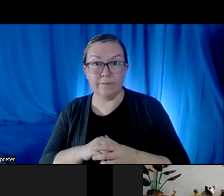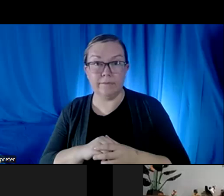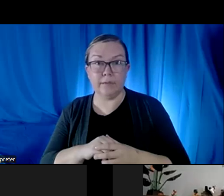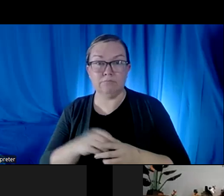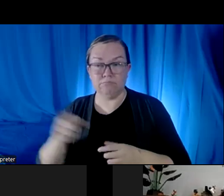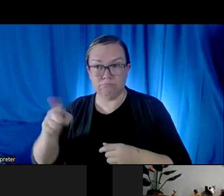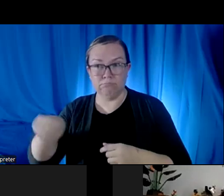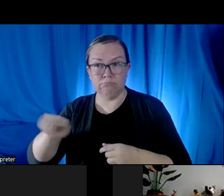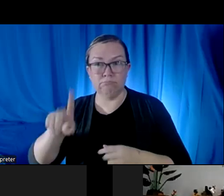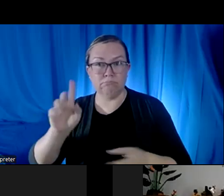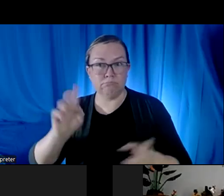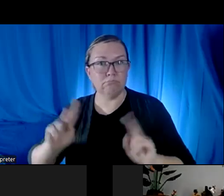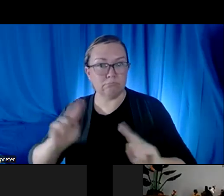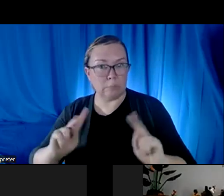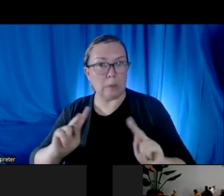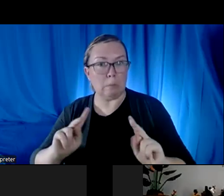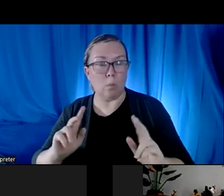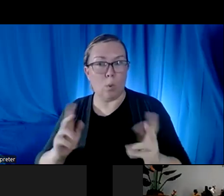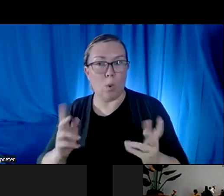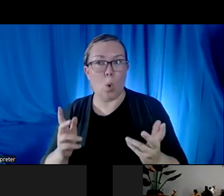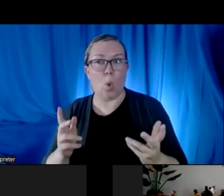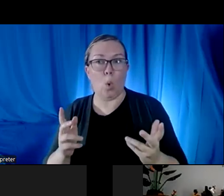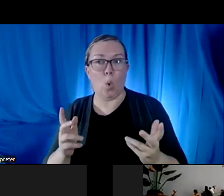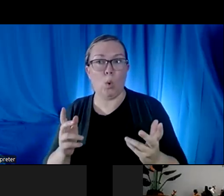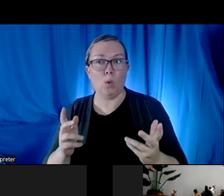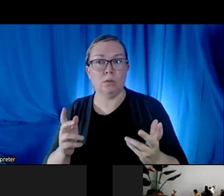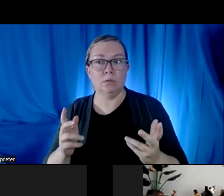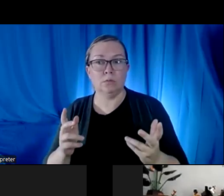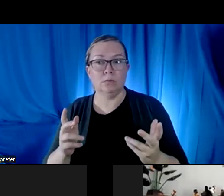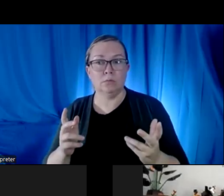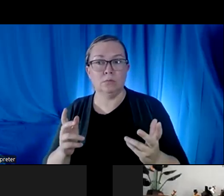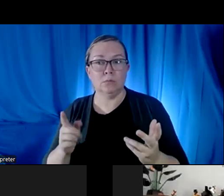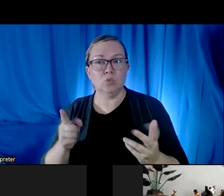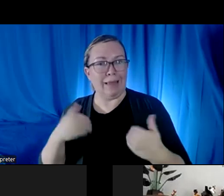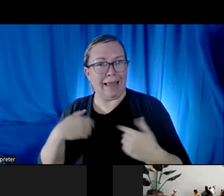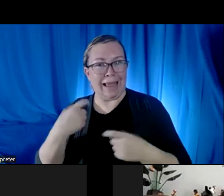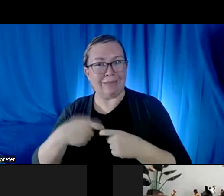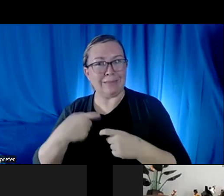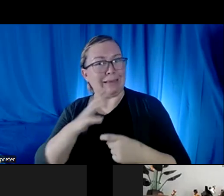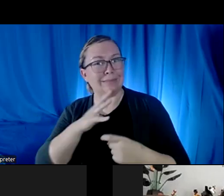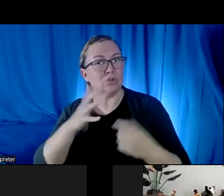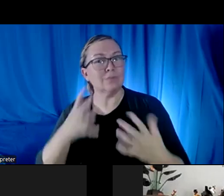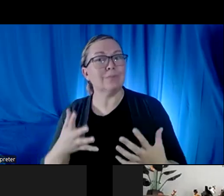también tienen personal que hable español Y la otra es,